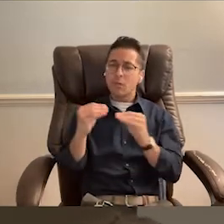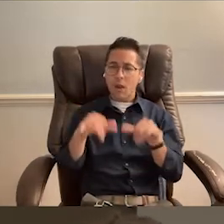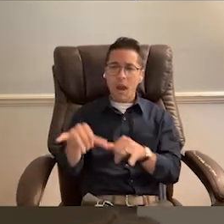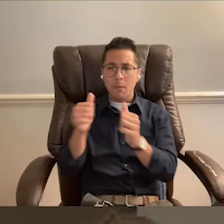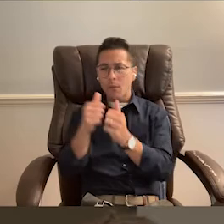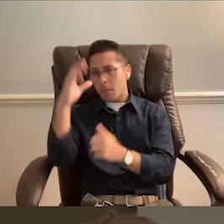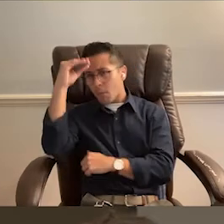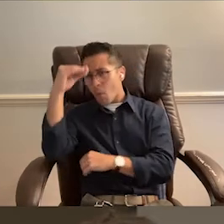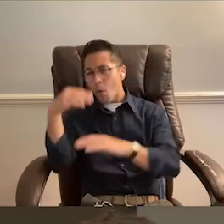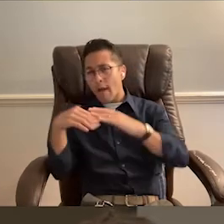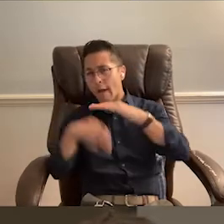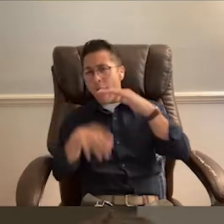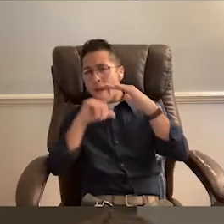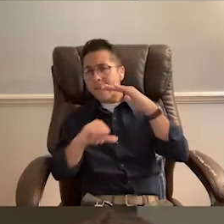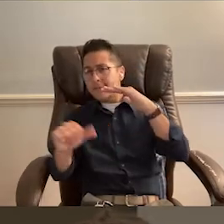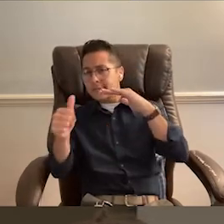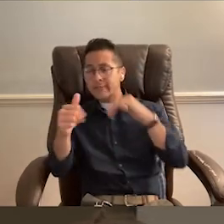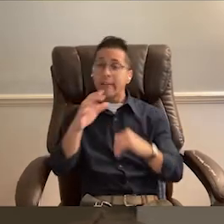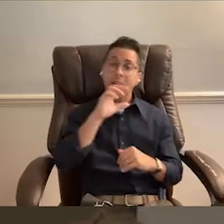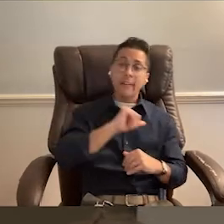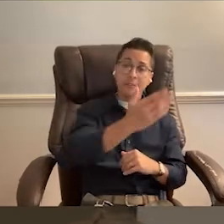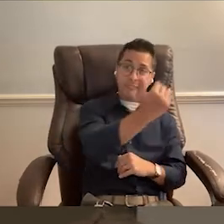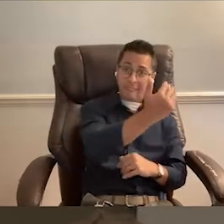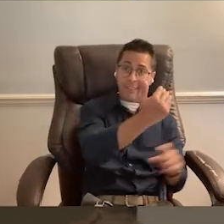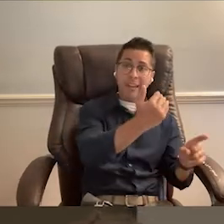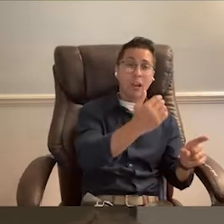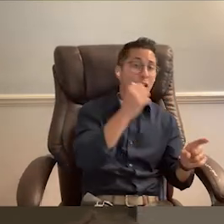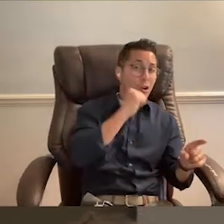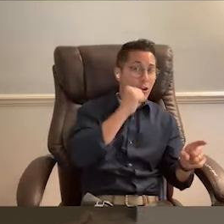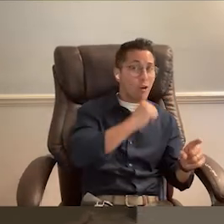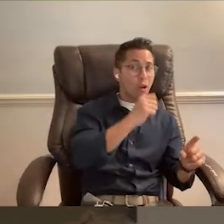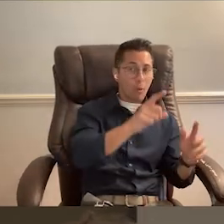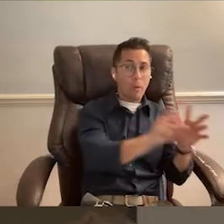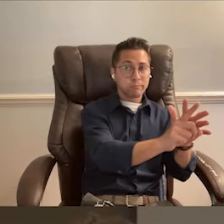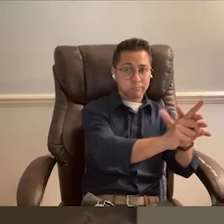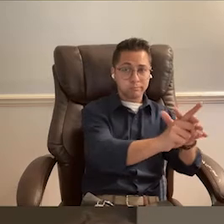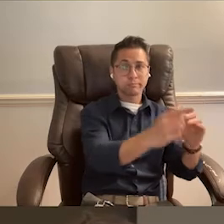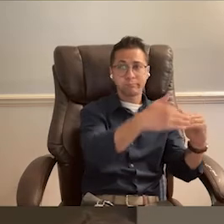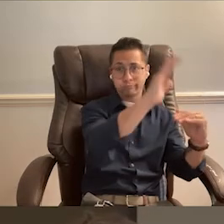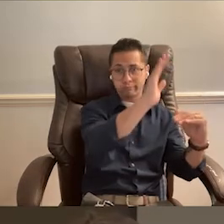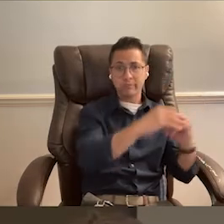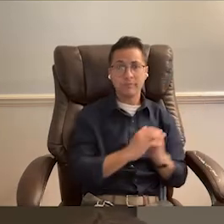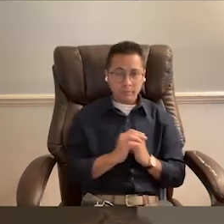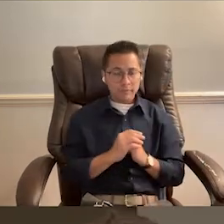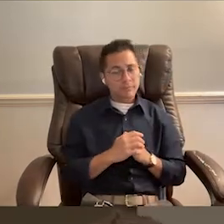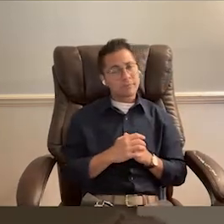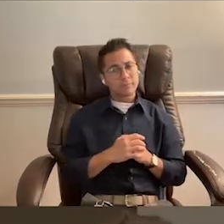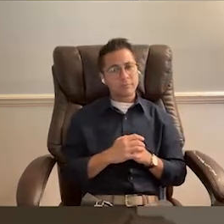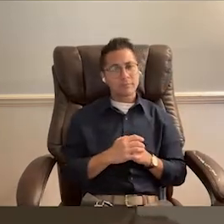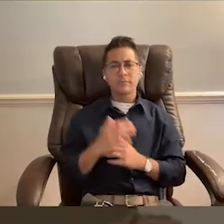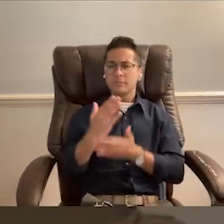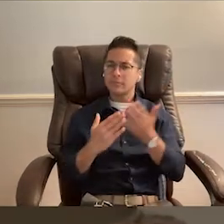of children in the U.S. live with depression. Depression is significantly more common in boys under the age of 10, but by age 16, girls have